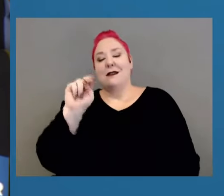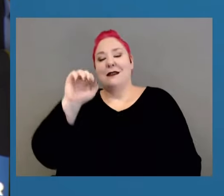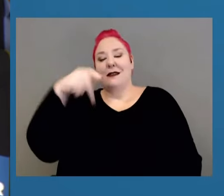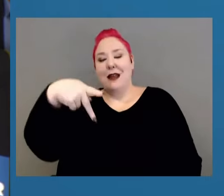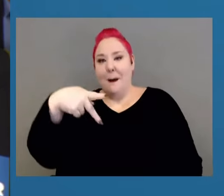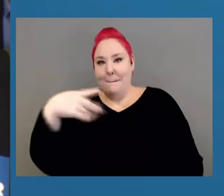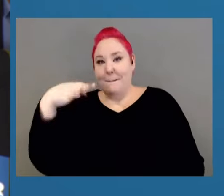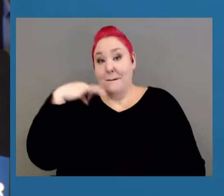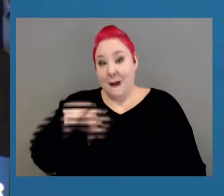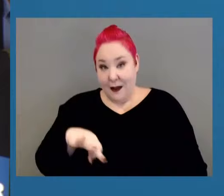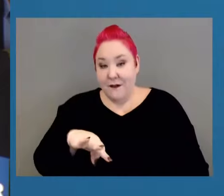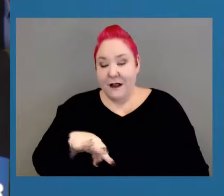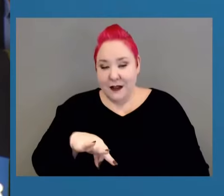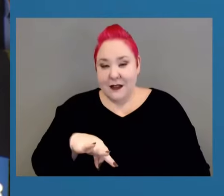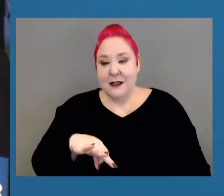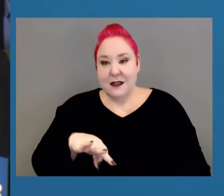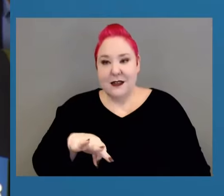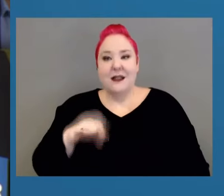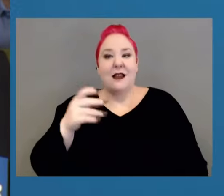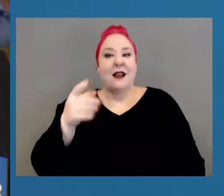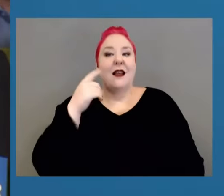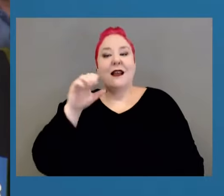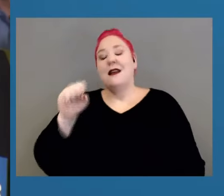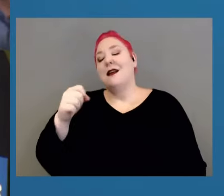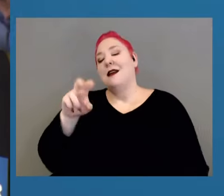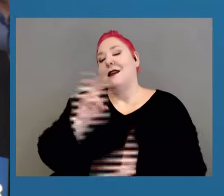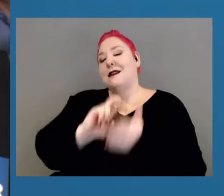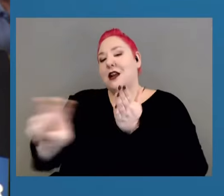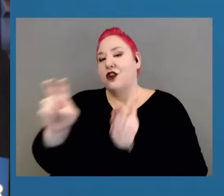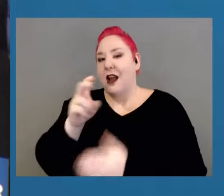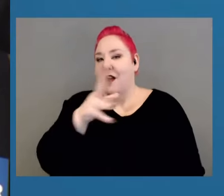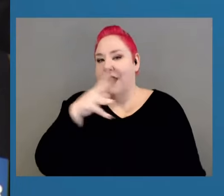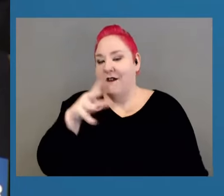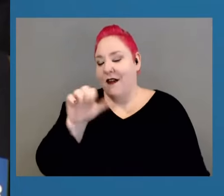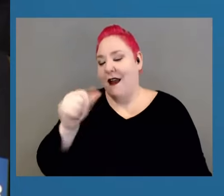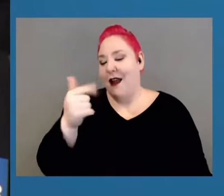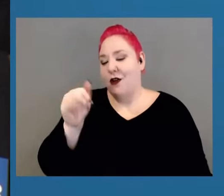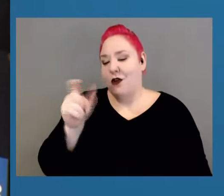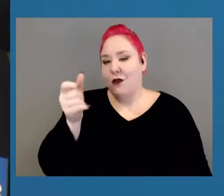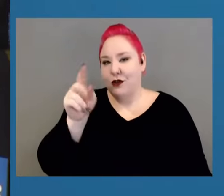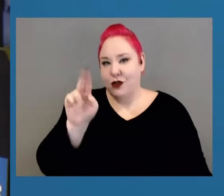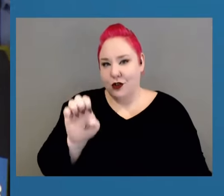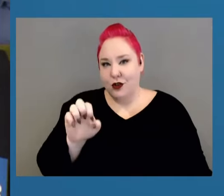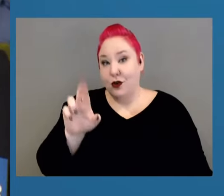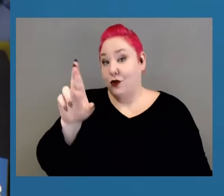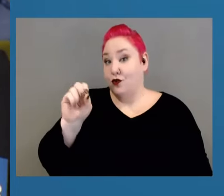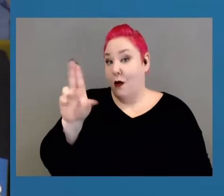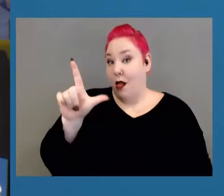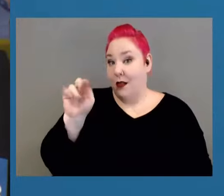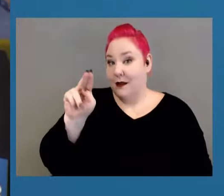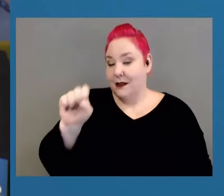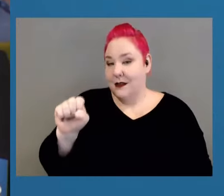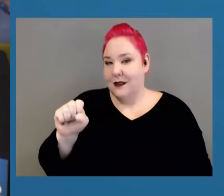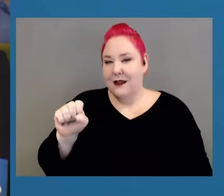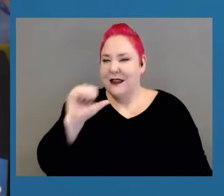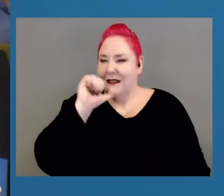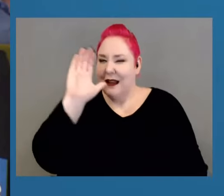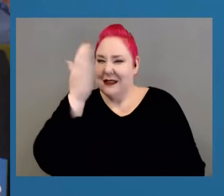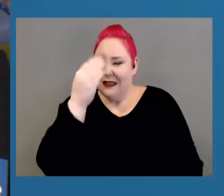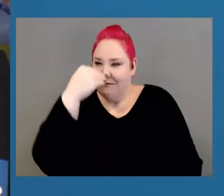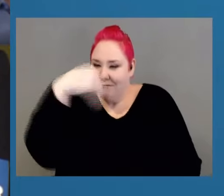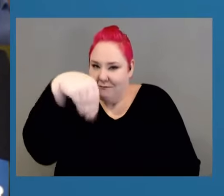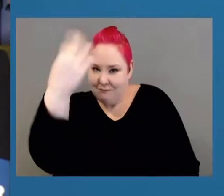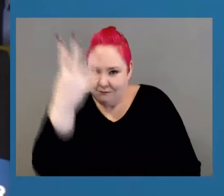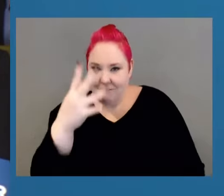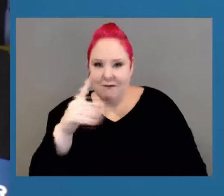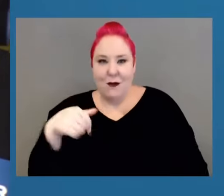now, Secretary of Agriculture, Brooke Rollins, doesn't seem to give a damn that we have over 3